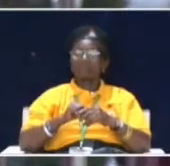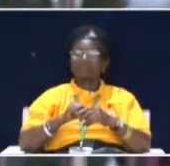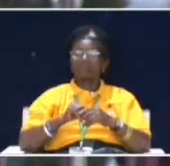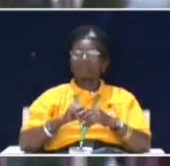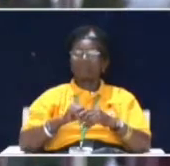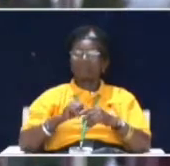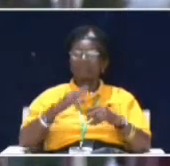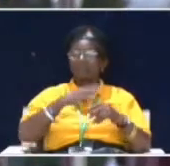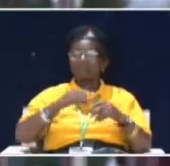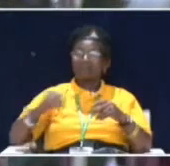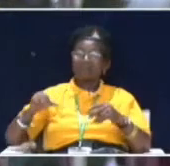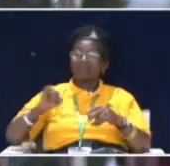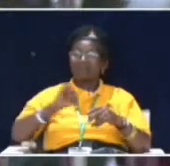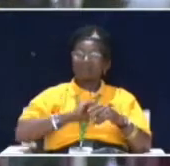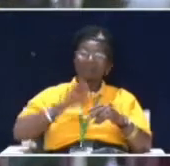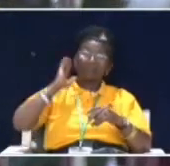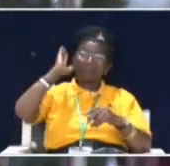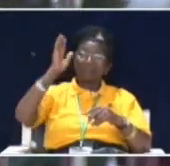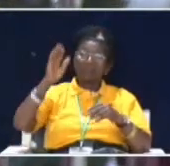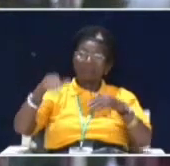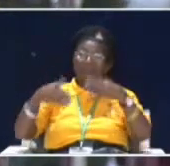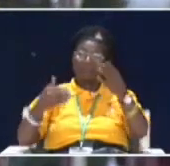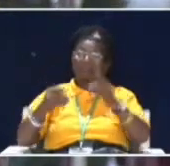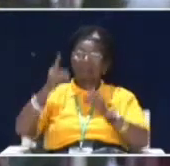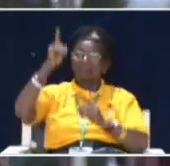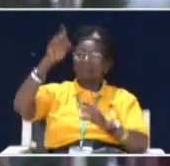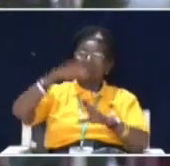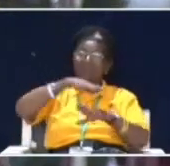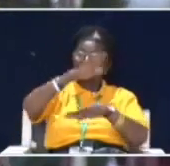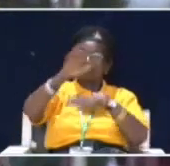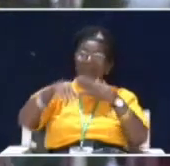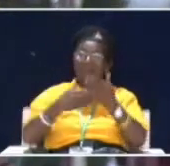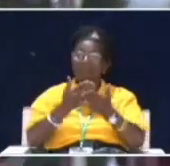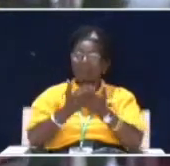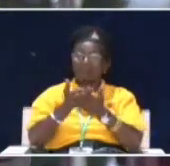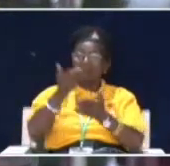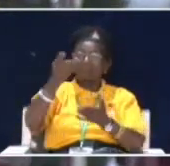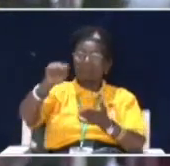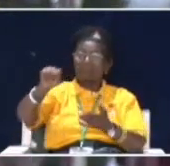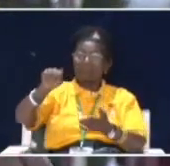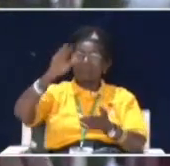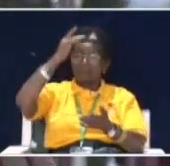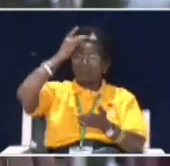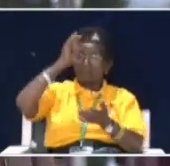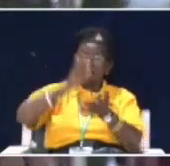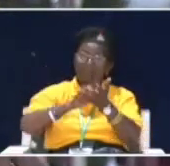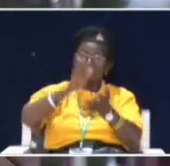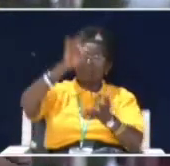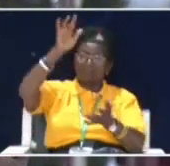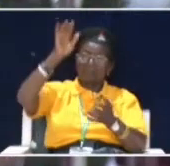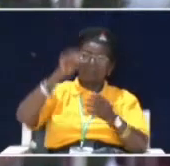And I will give you all the glory. Má sì fi gbogbo ògo fún yín.